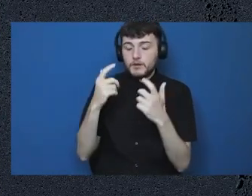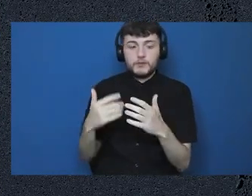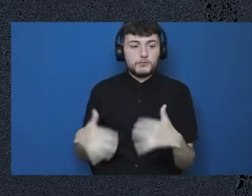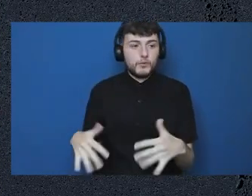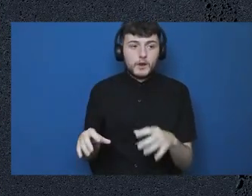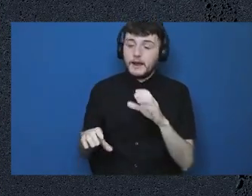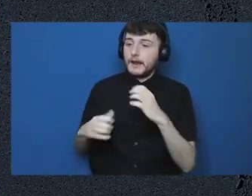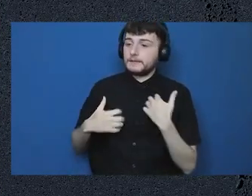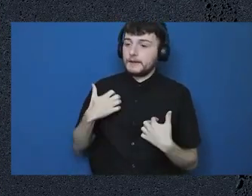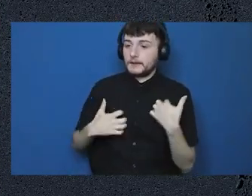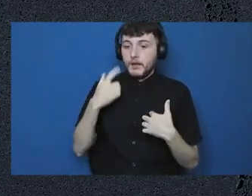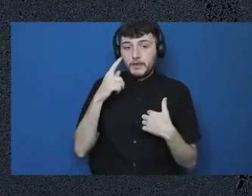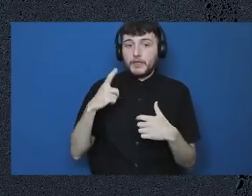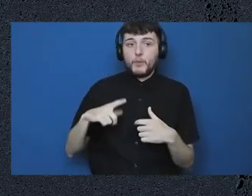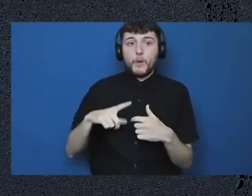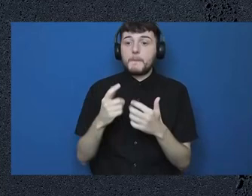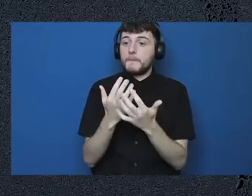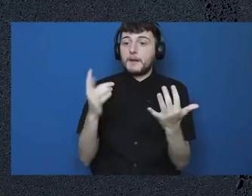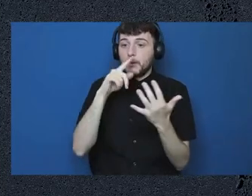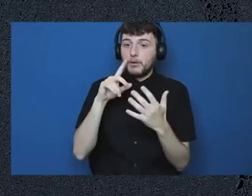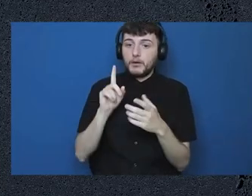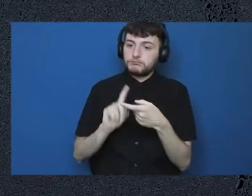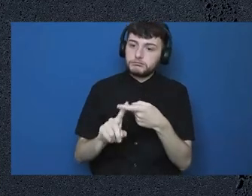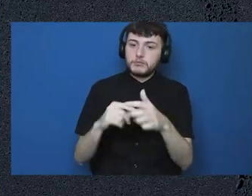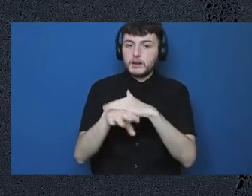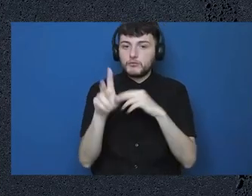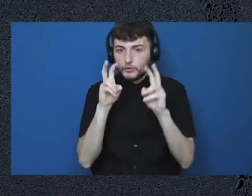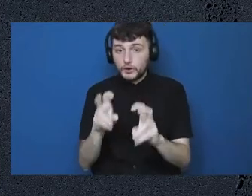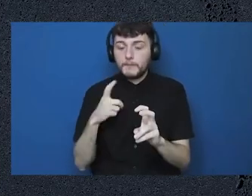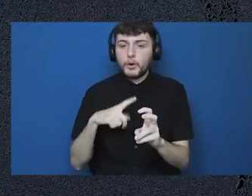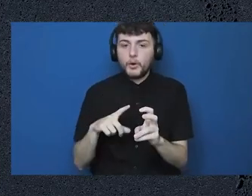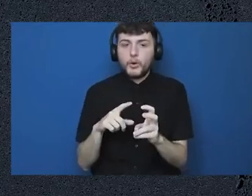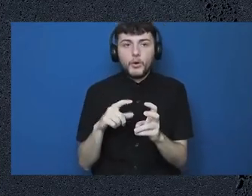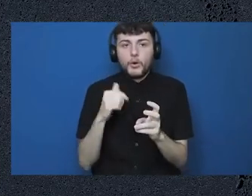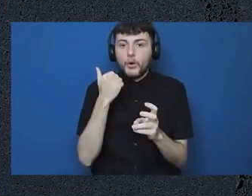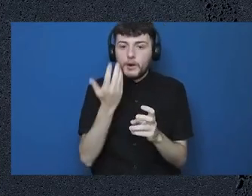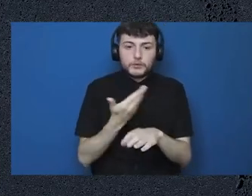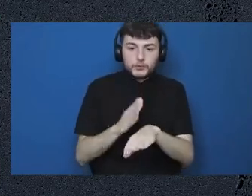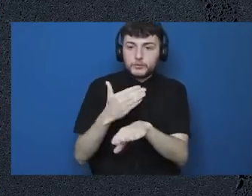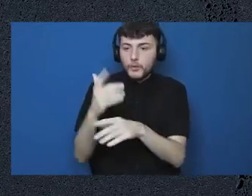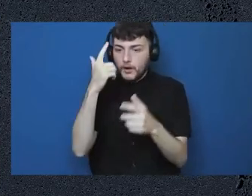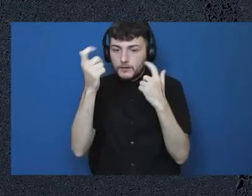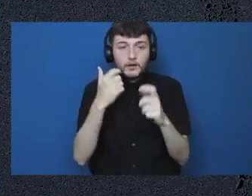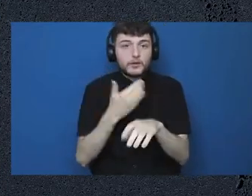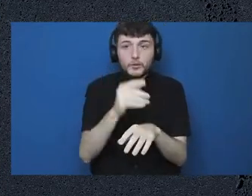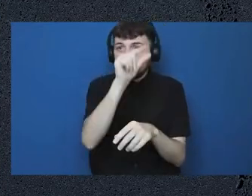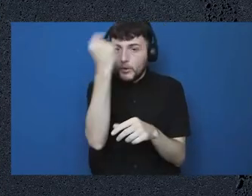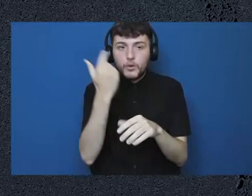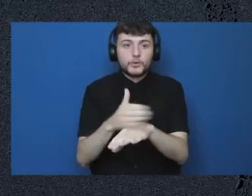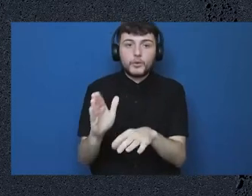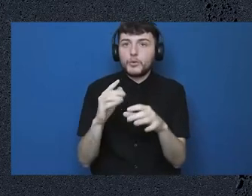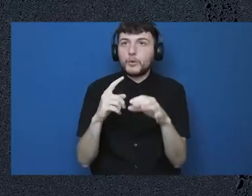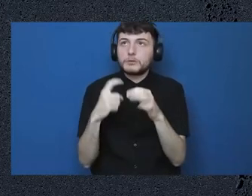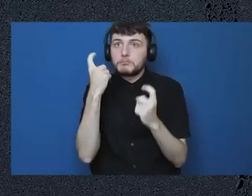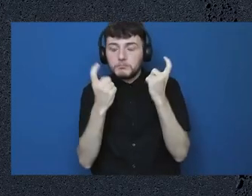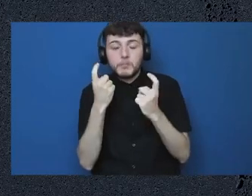in research, because you're constantly asking questions and developing projects and ideas and aims and goals. What shall we take,